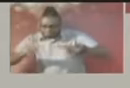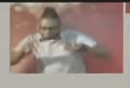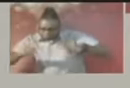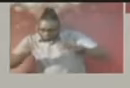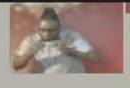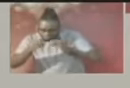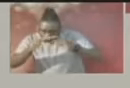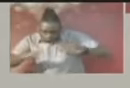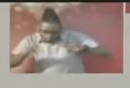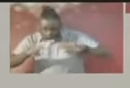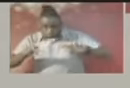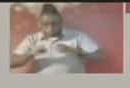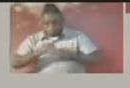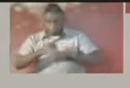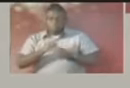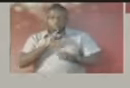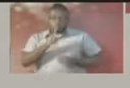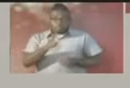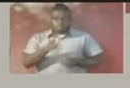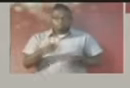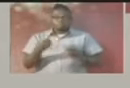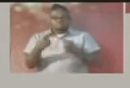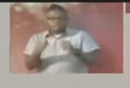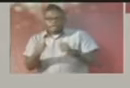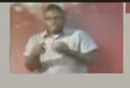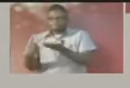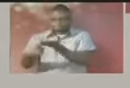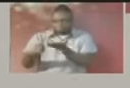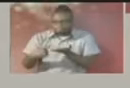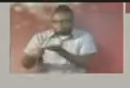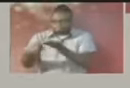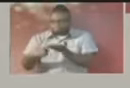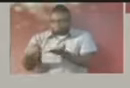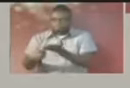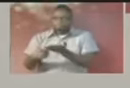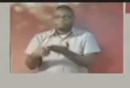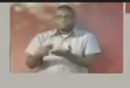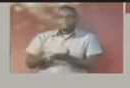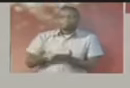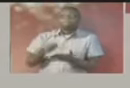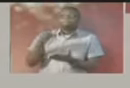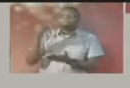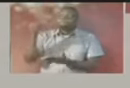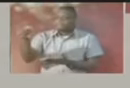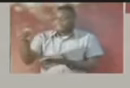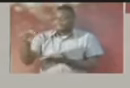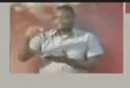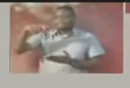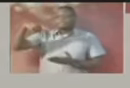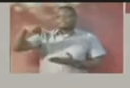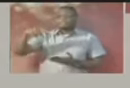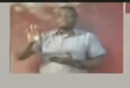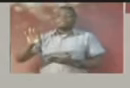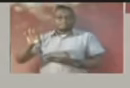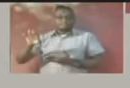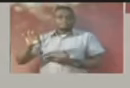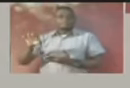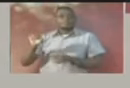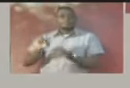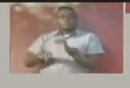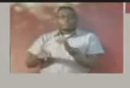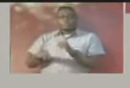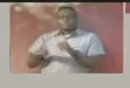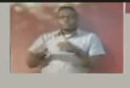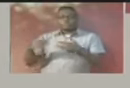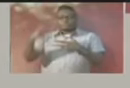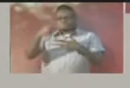that negotiations go forward quickly, we have already crossed that hurdle in terms of negotiation. So with Pfizer and AstraZeneca and Sinopharm, we